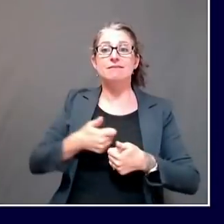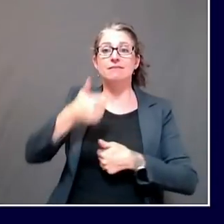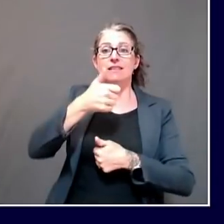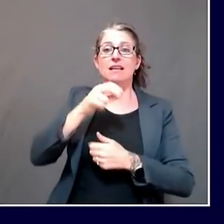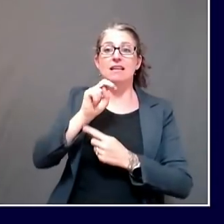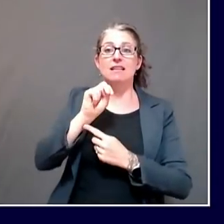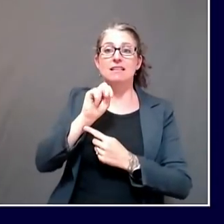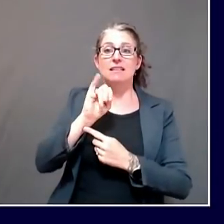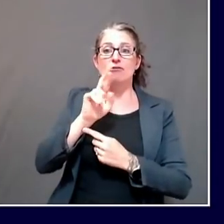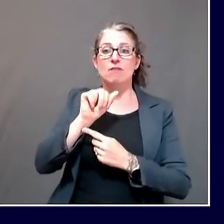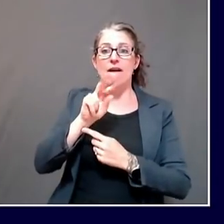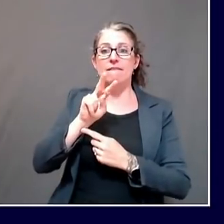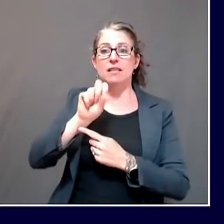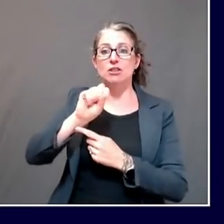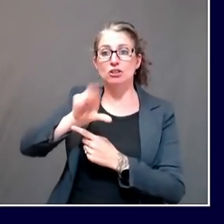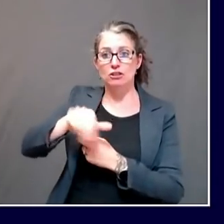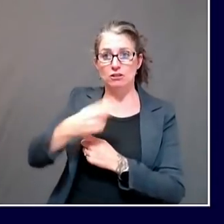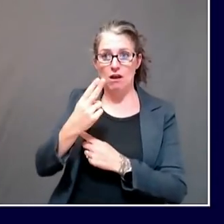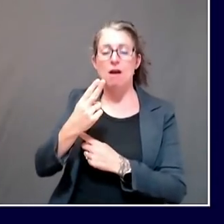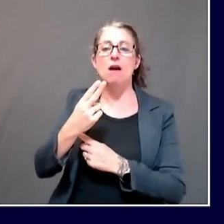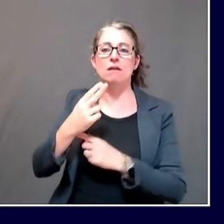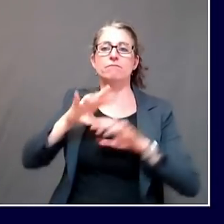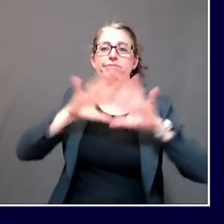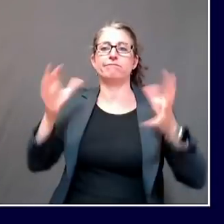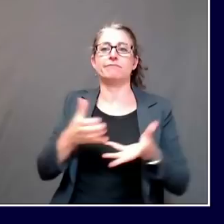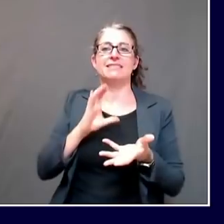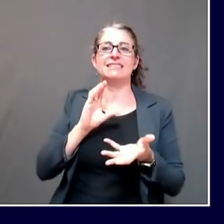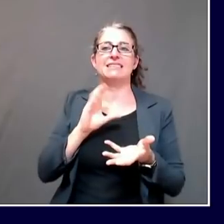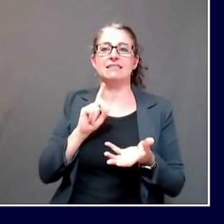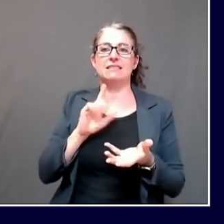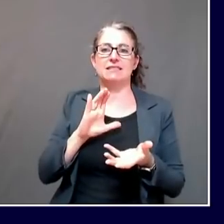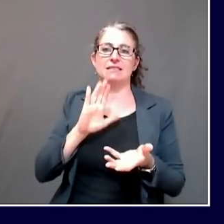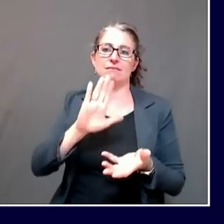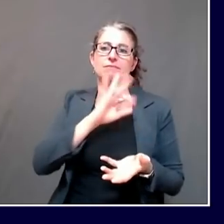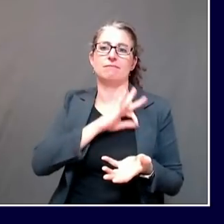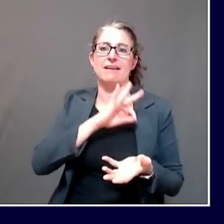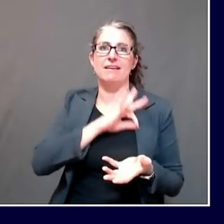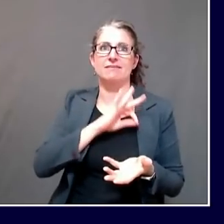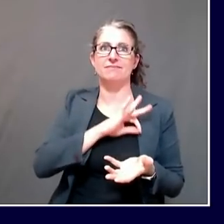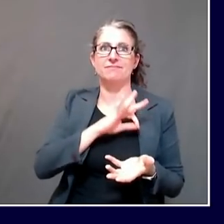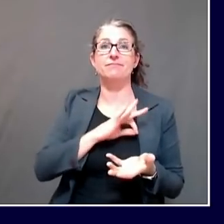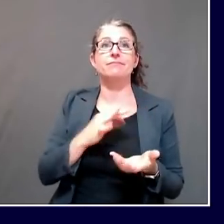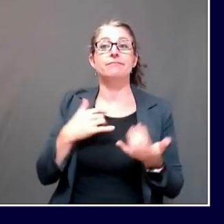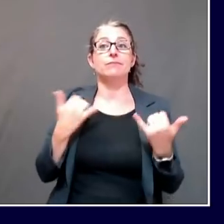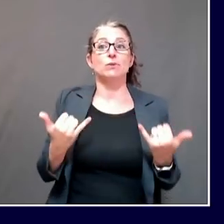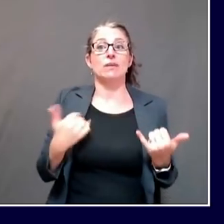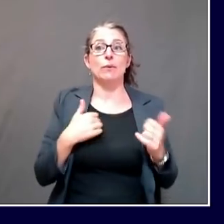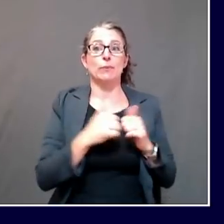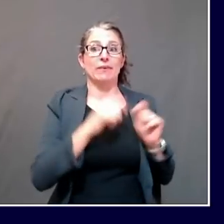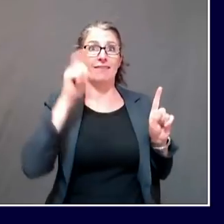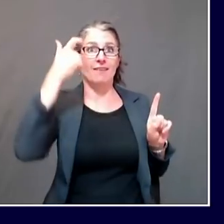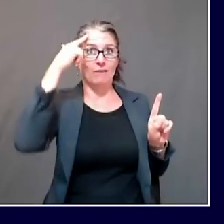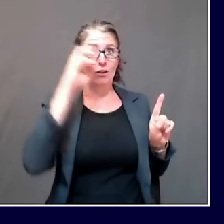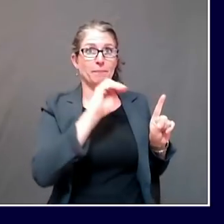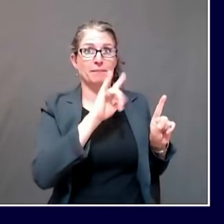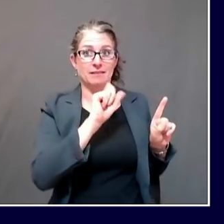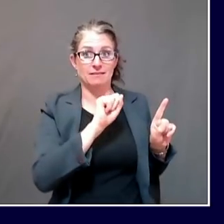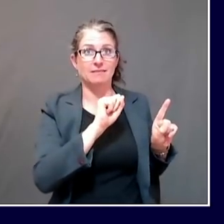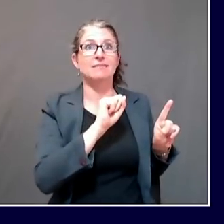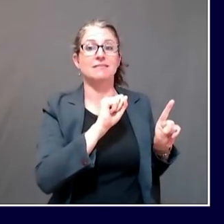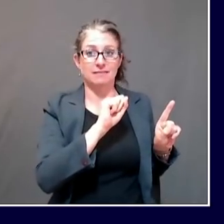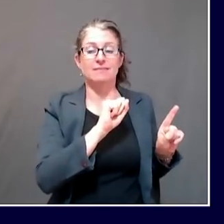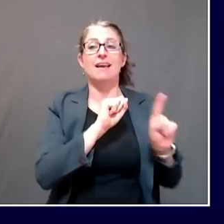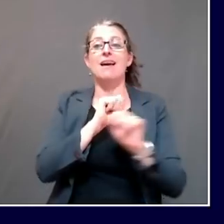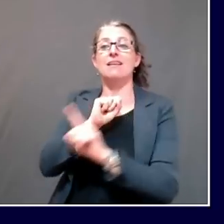Director of Maine's Center for Disease Control and Prevention. I'm delighted to be joined this afternoon by Governor Janet Mills and Commissioner Jeanne Lambrew of